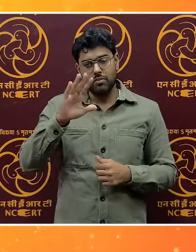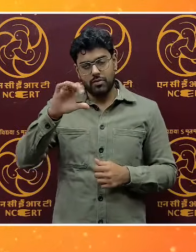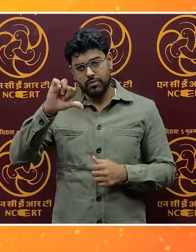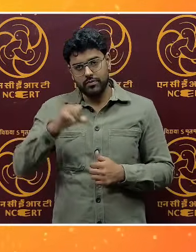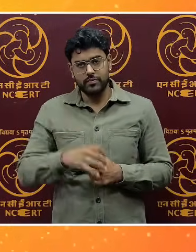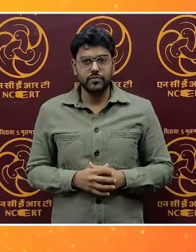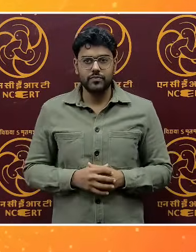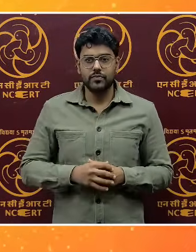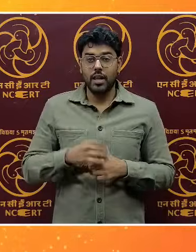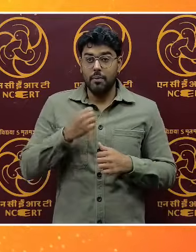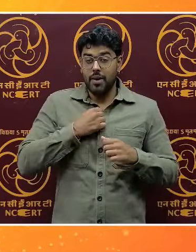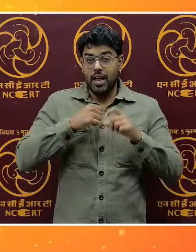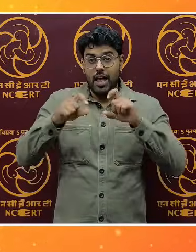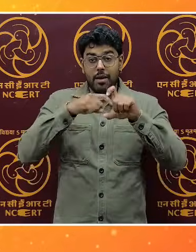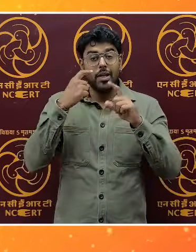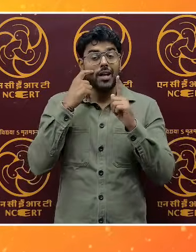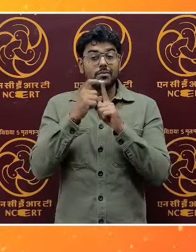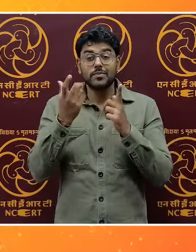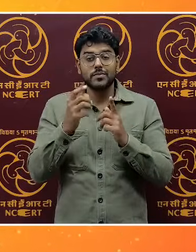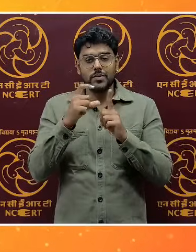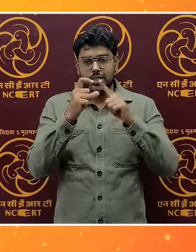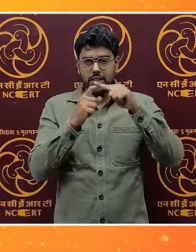8800440559. Our email ID is